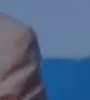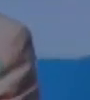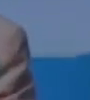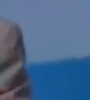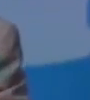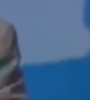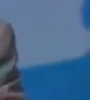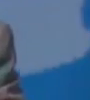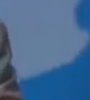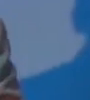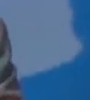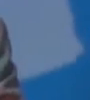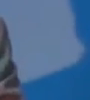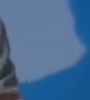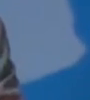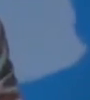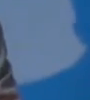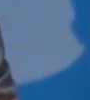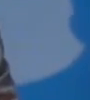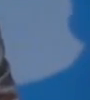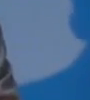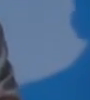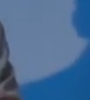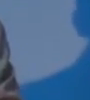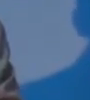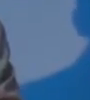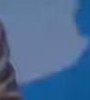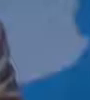there is anger still in the bosoms of some.